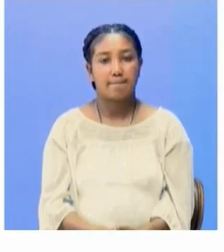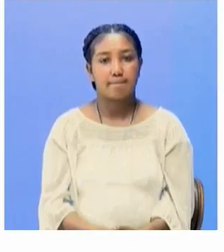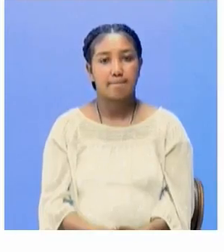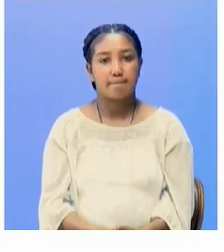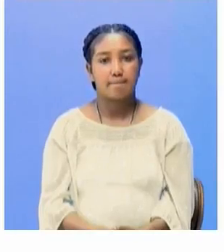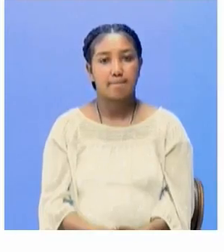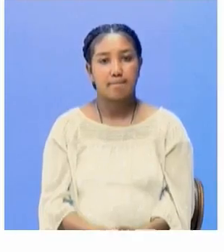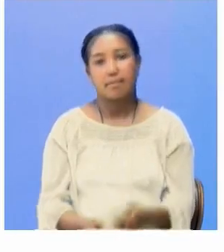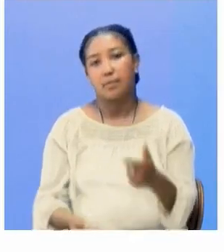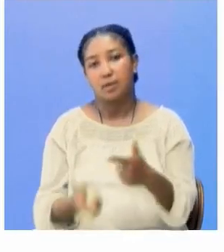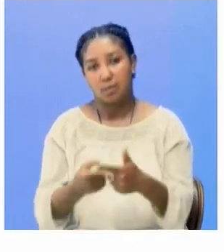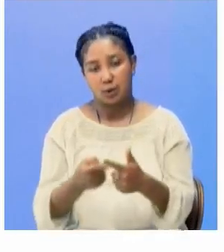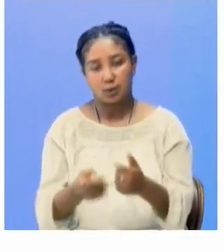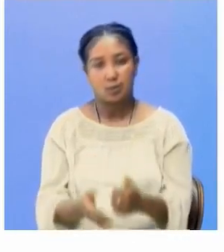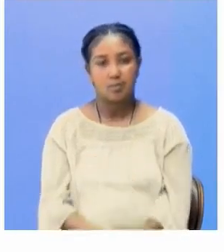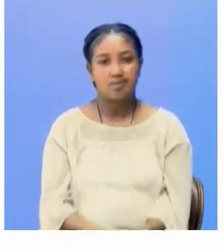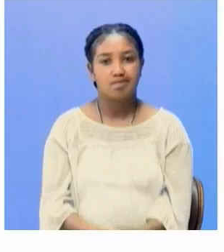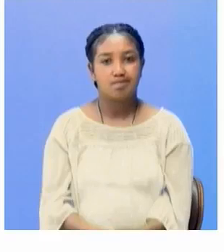Number 2.